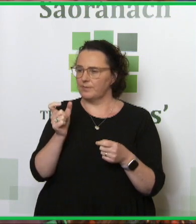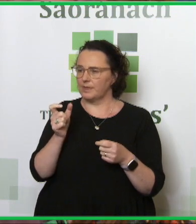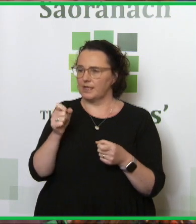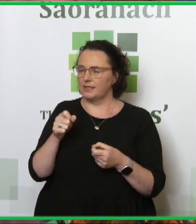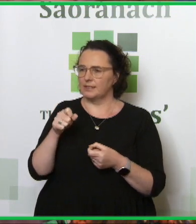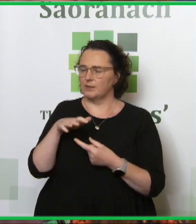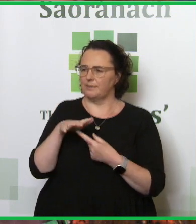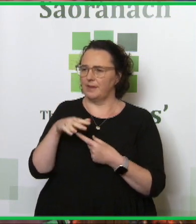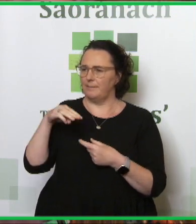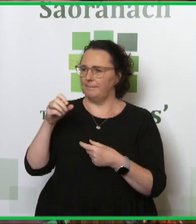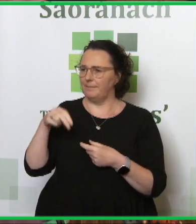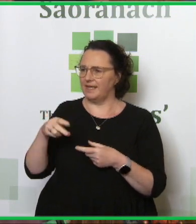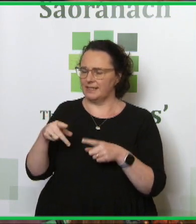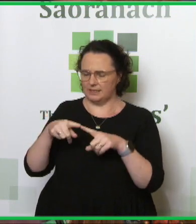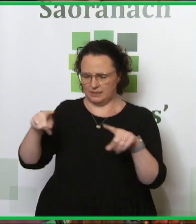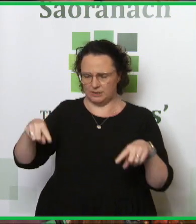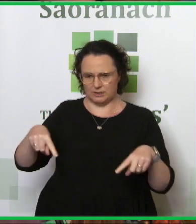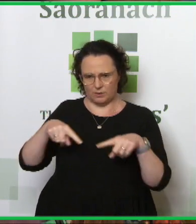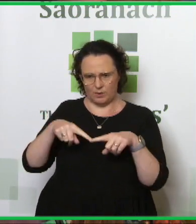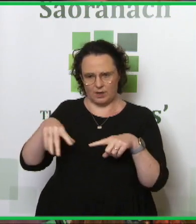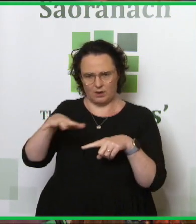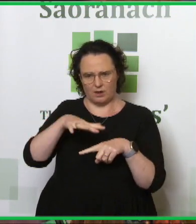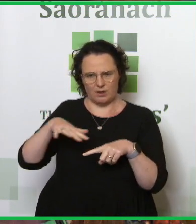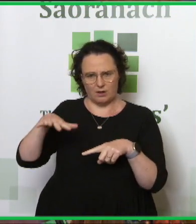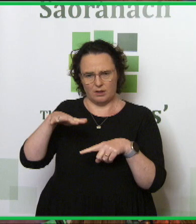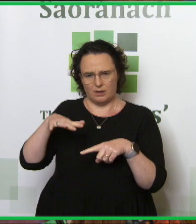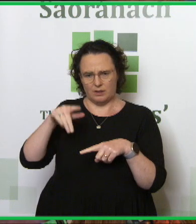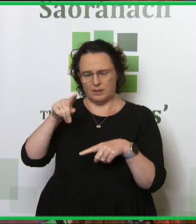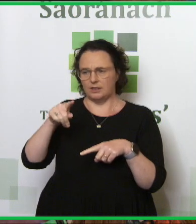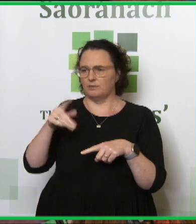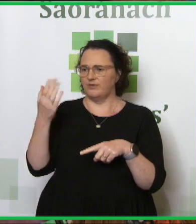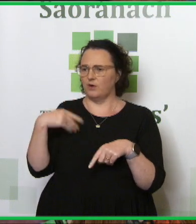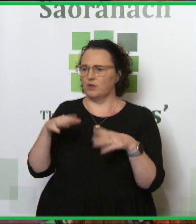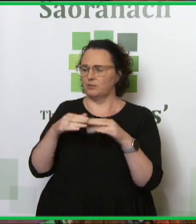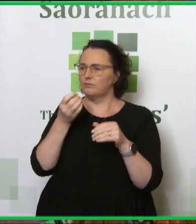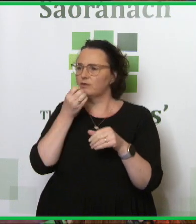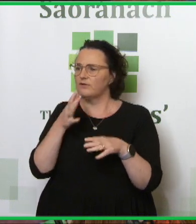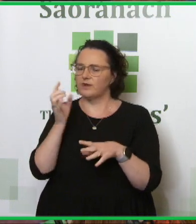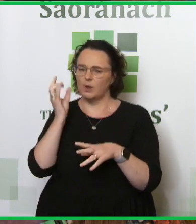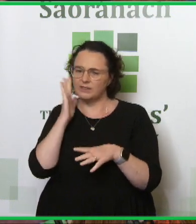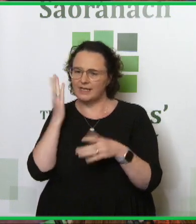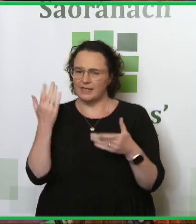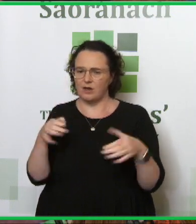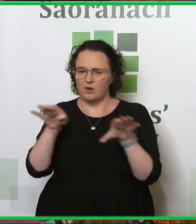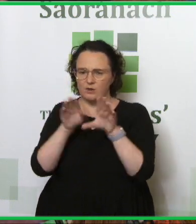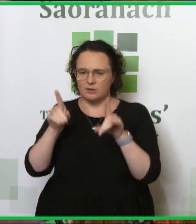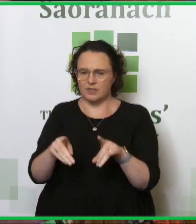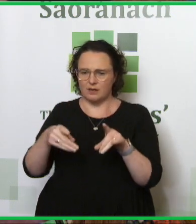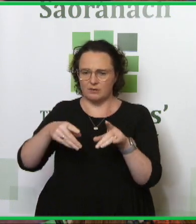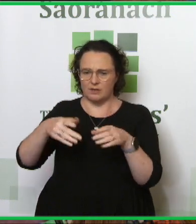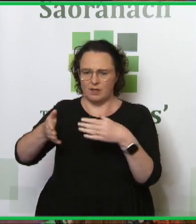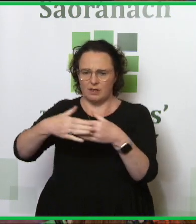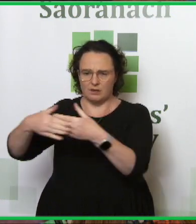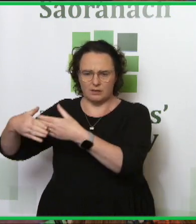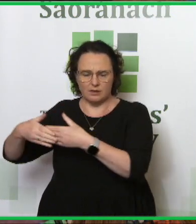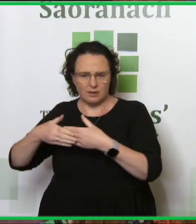square, I think, I forget the name of it now, that it's barred up shops and places where there used to be lovely hotels and restaurants. Union so Square, just to be I think it is. careful,